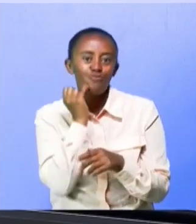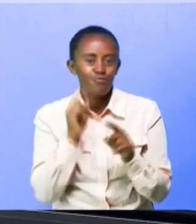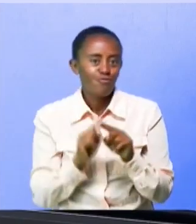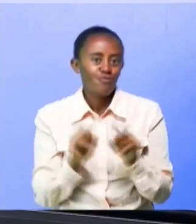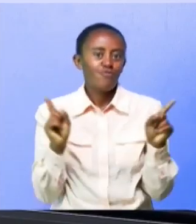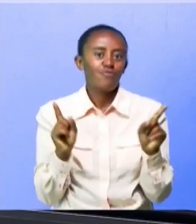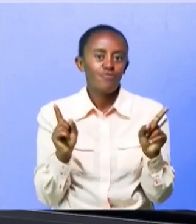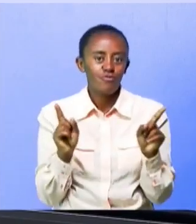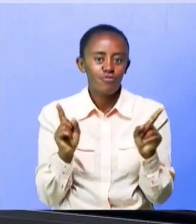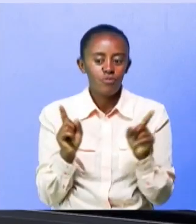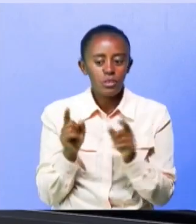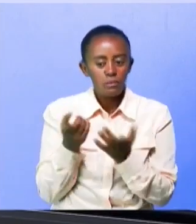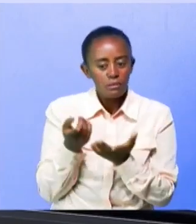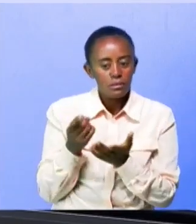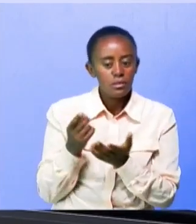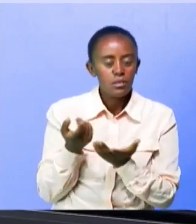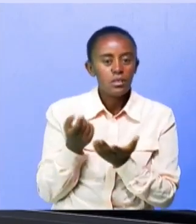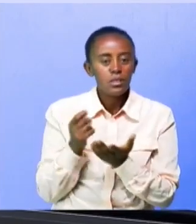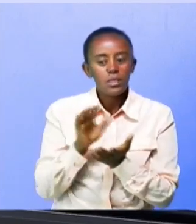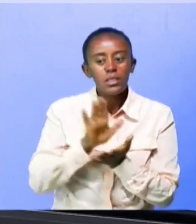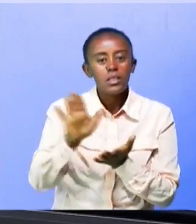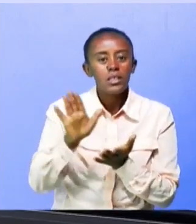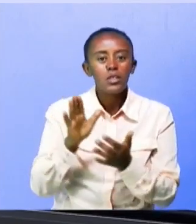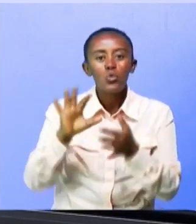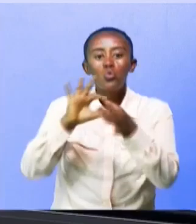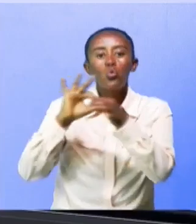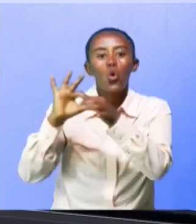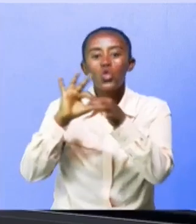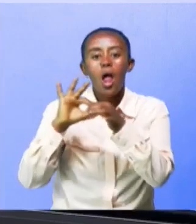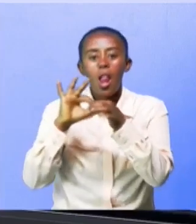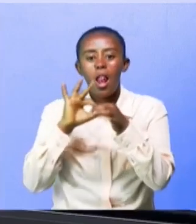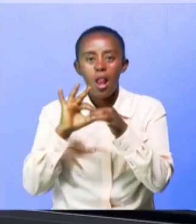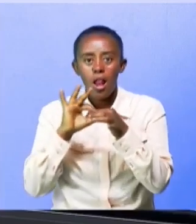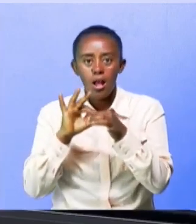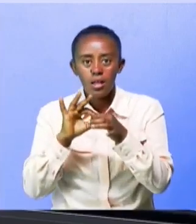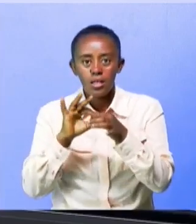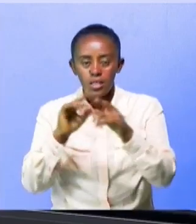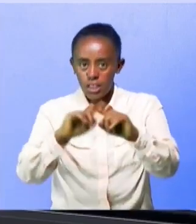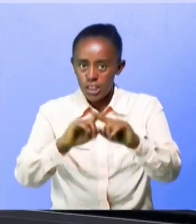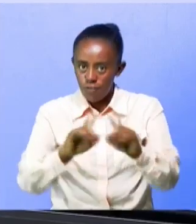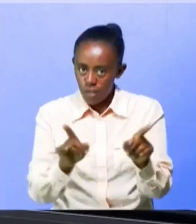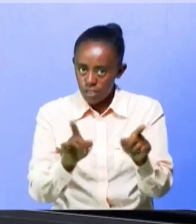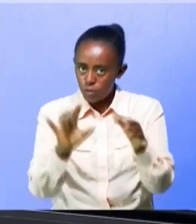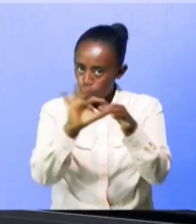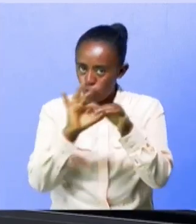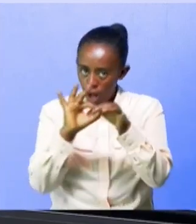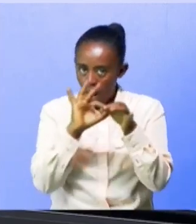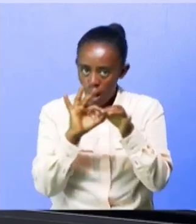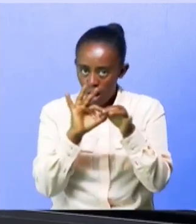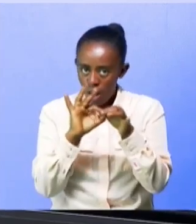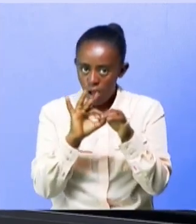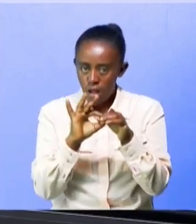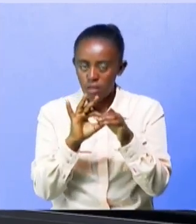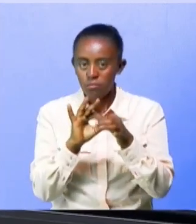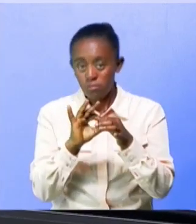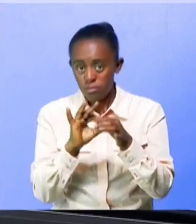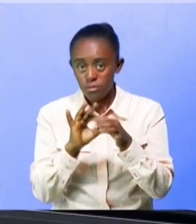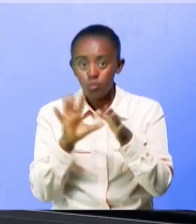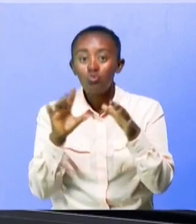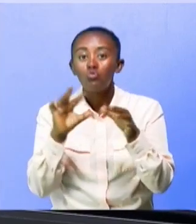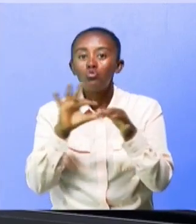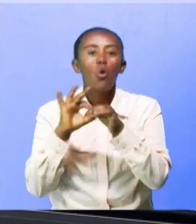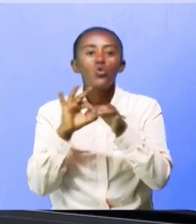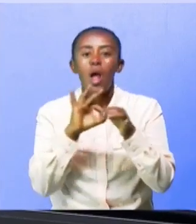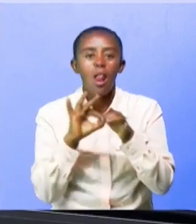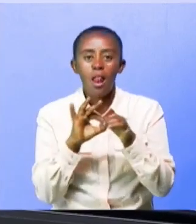what? Their what? Social differences. Socially. Gender.